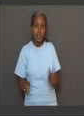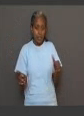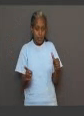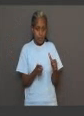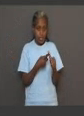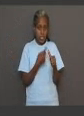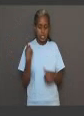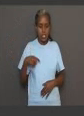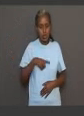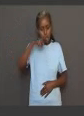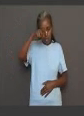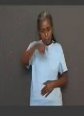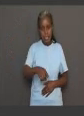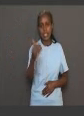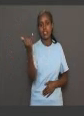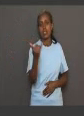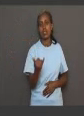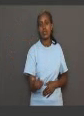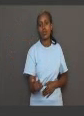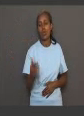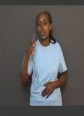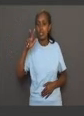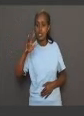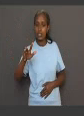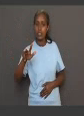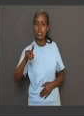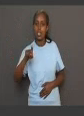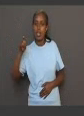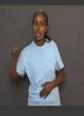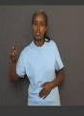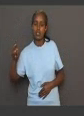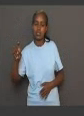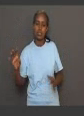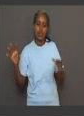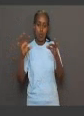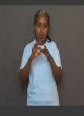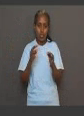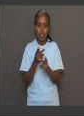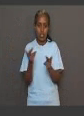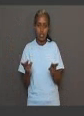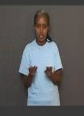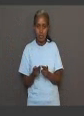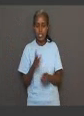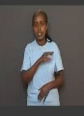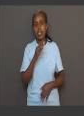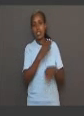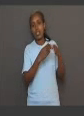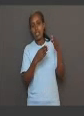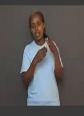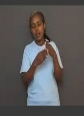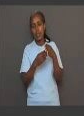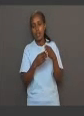First, we must draw a 3-axis coordinate space and label